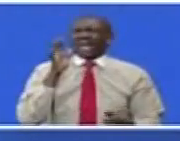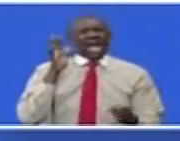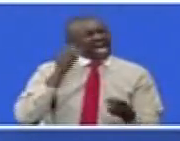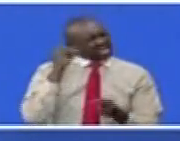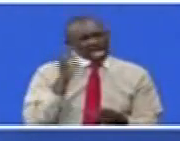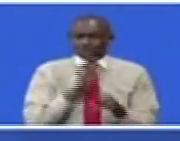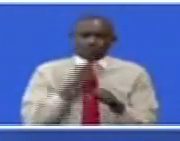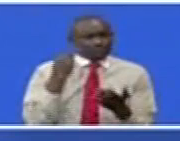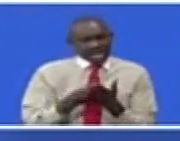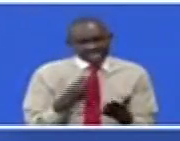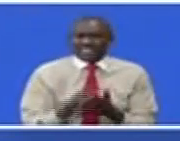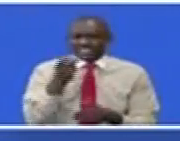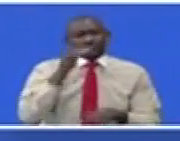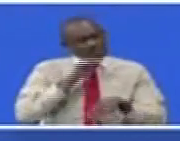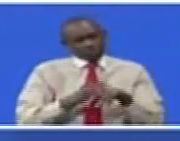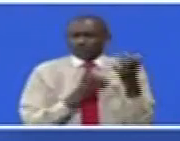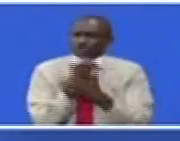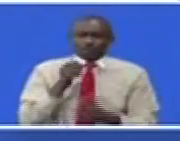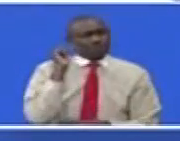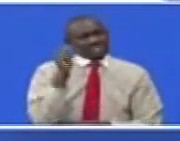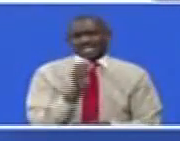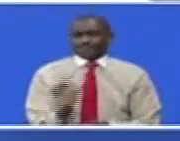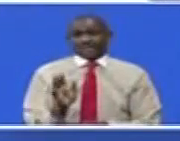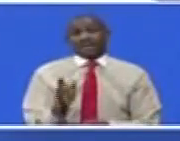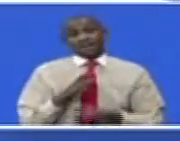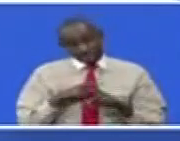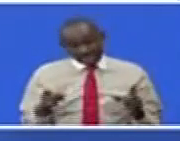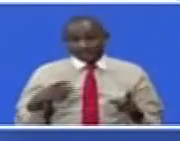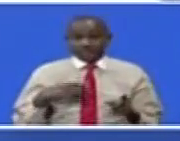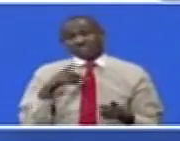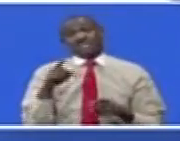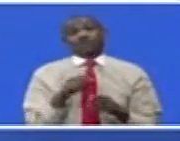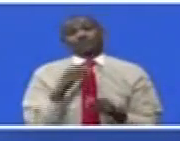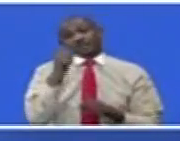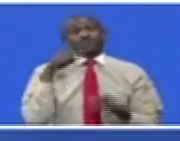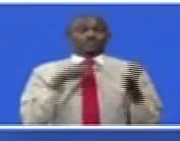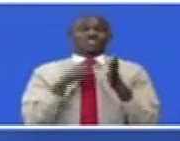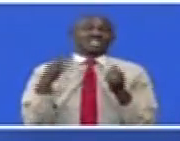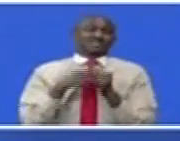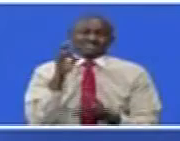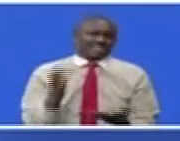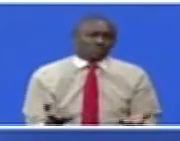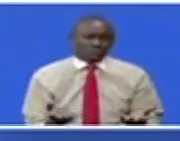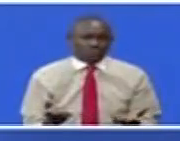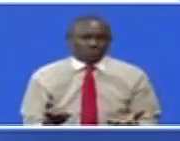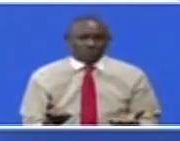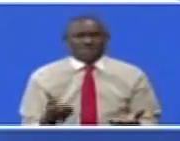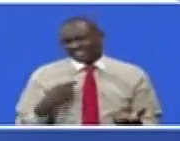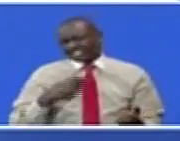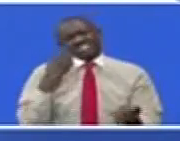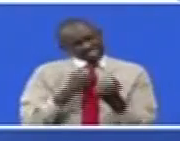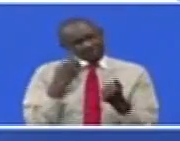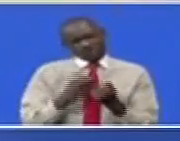amount, which is not good in the economy of Kenya that they say is growing by 5.8%. So we are in a